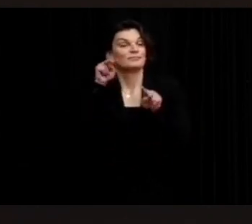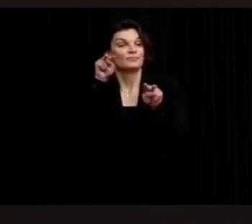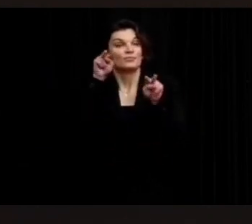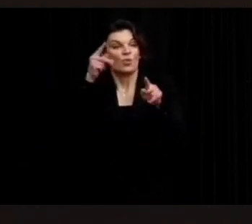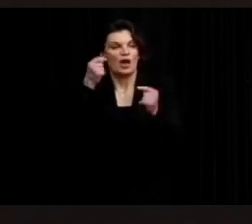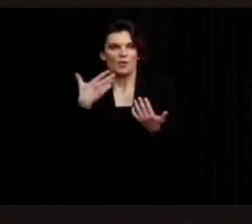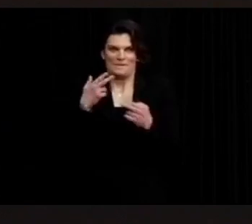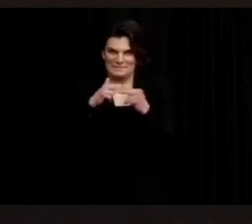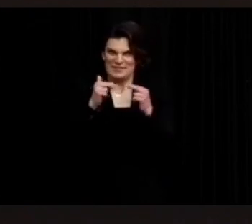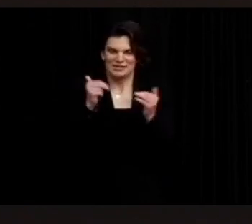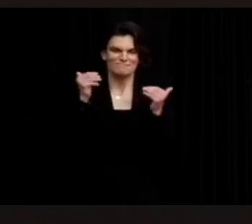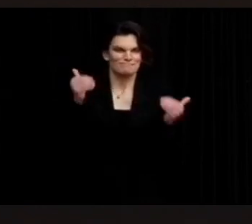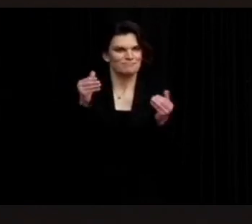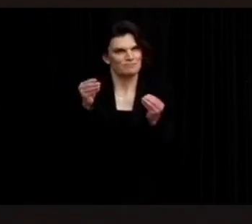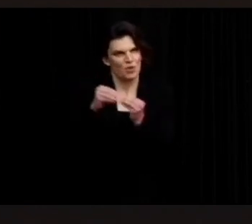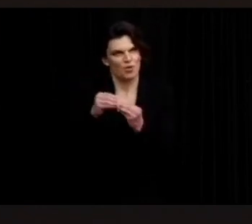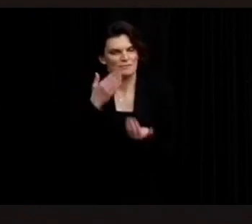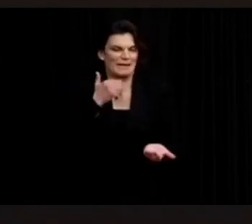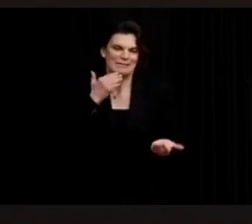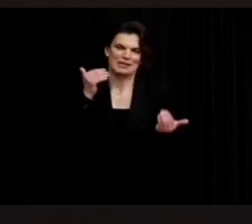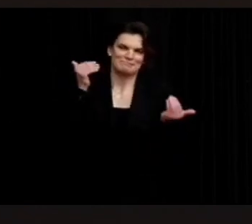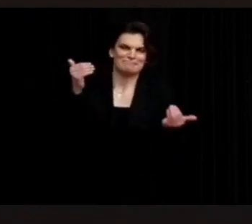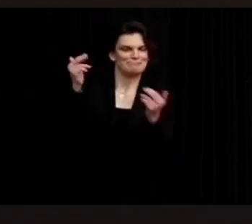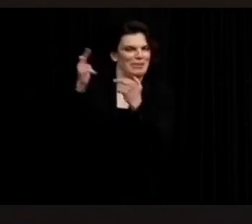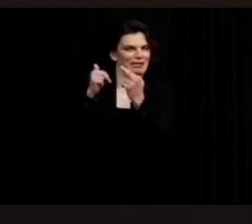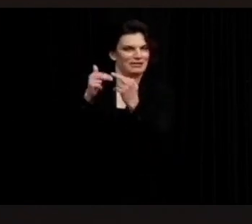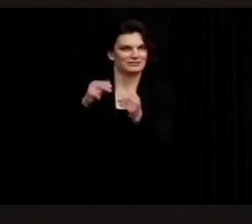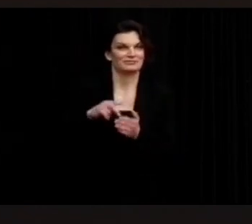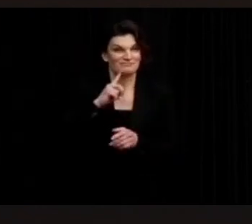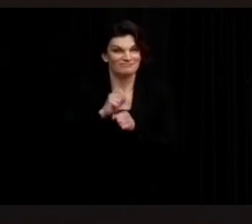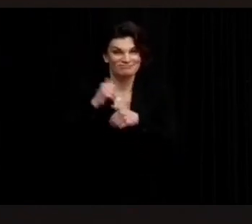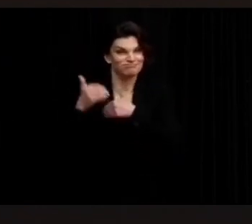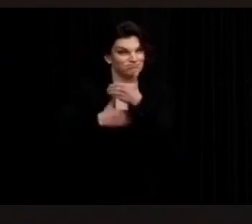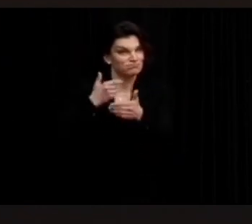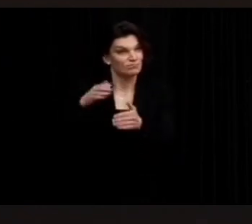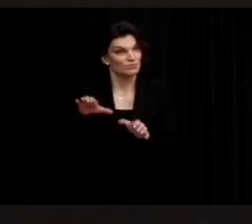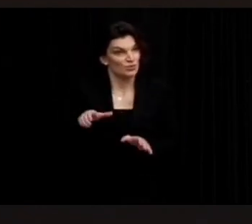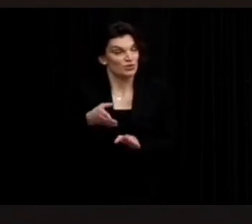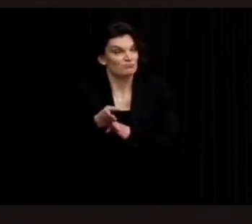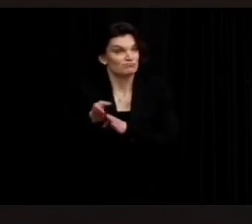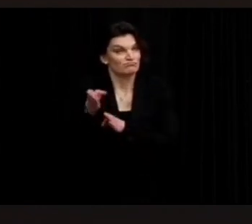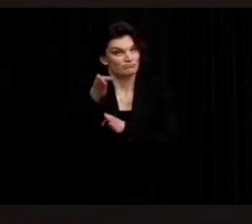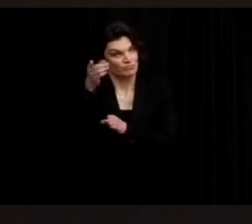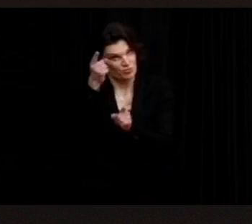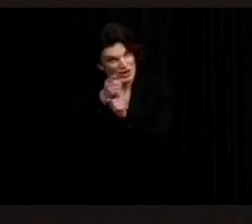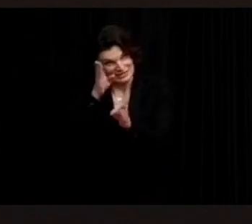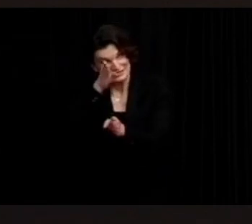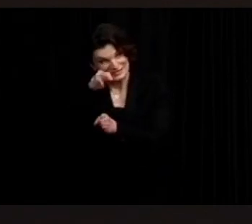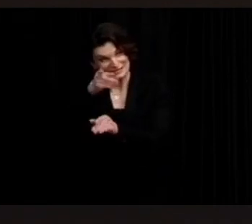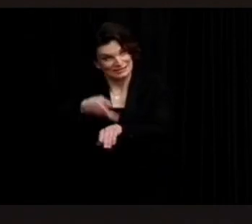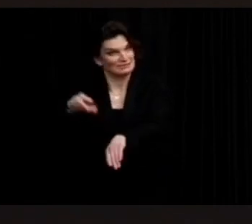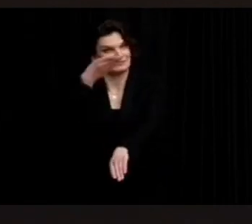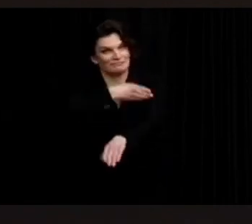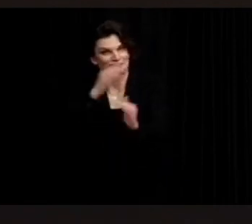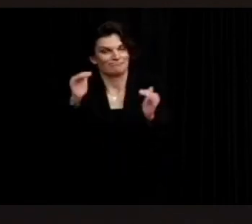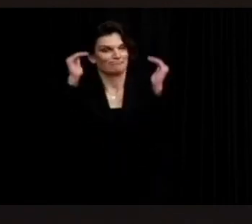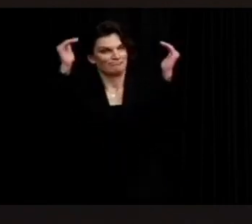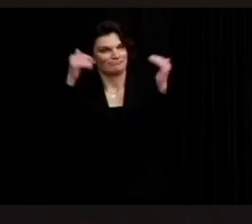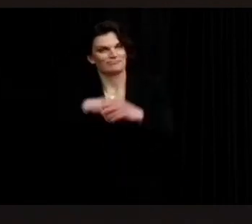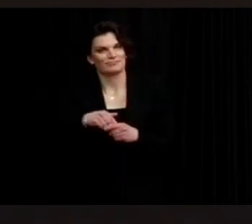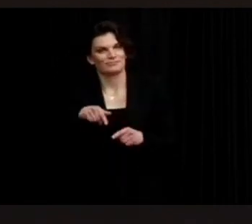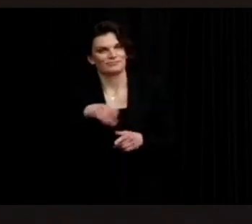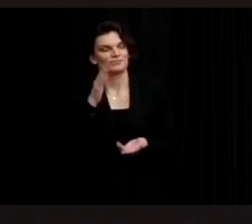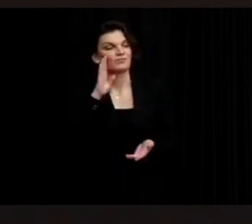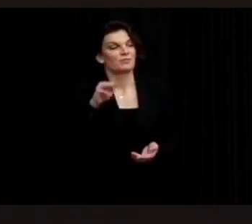We're moving fast. We are headed in the right direction. Since I took office, the Michigan State Housing Development Authority,